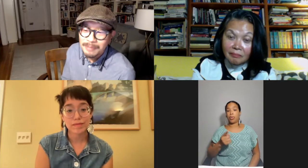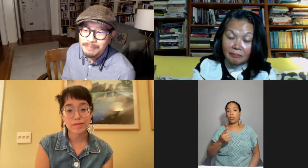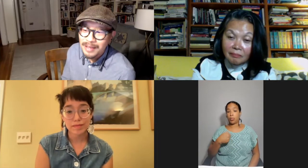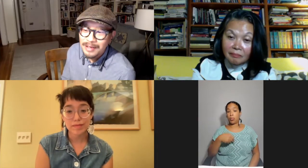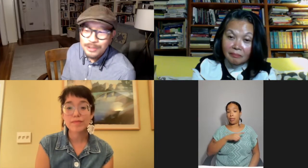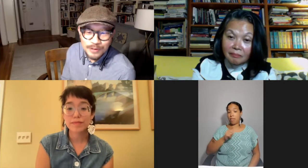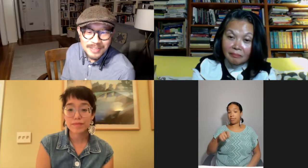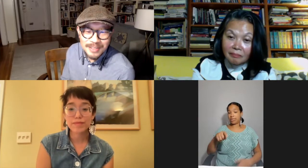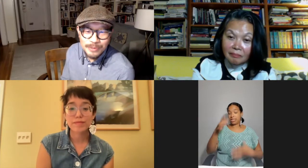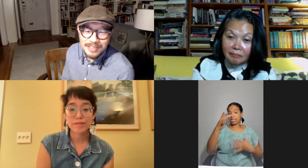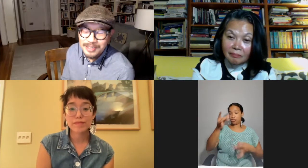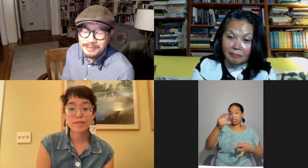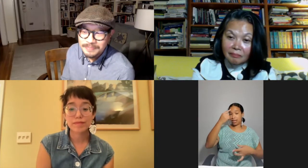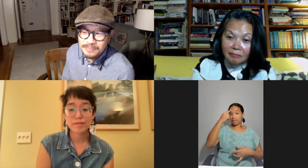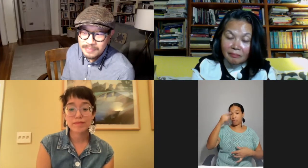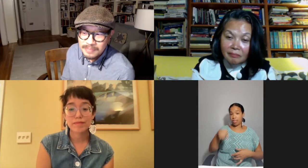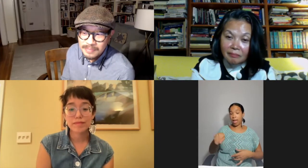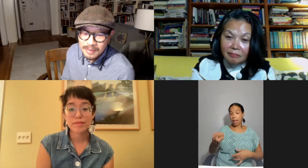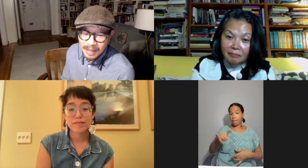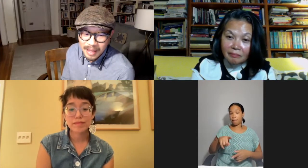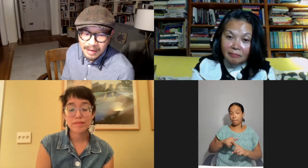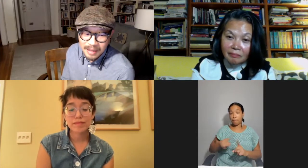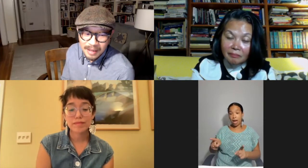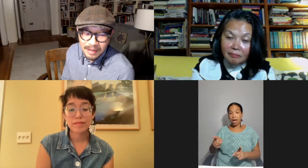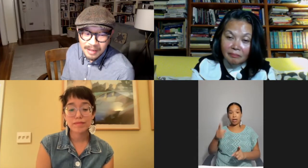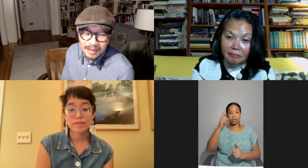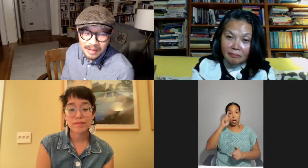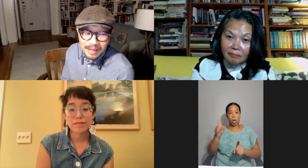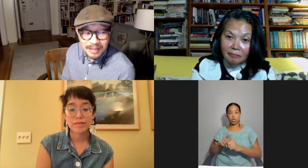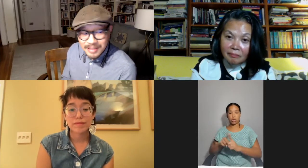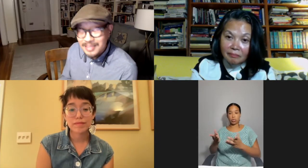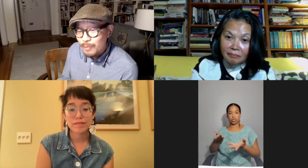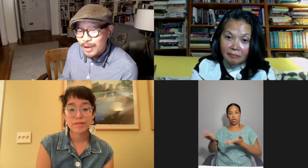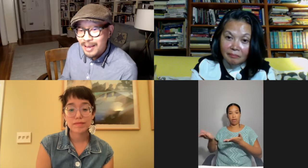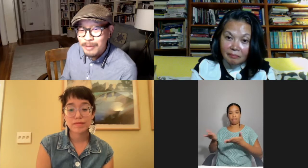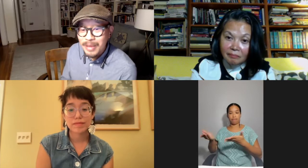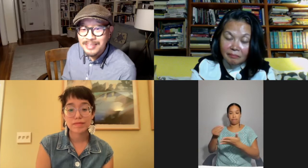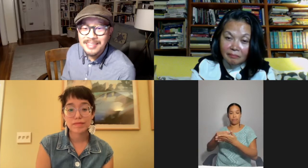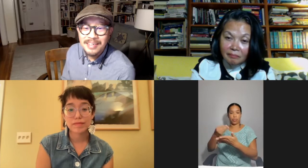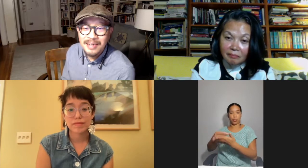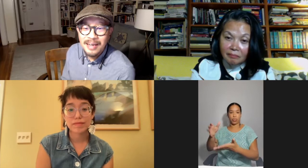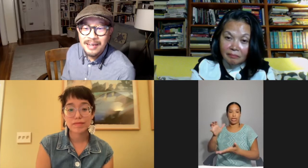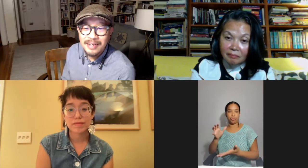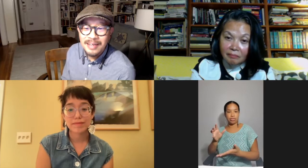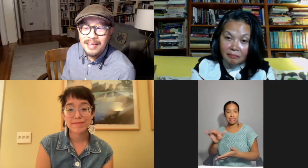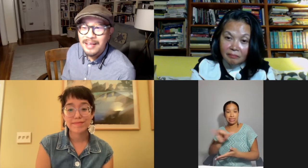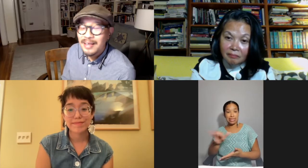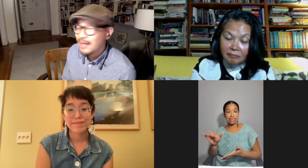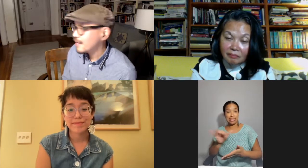be servants to the rich. And in the same way, our pets